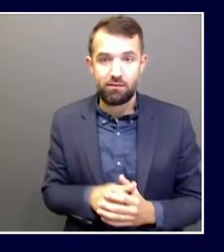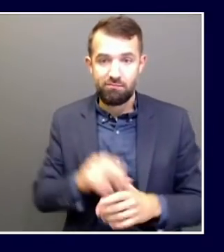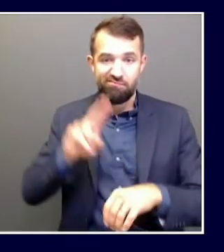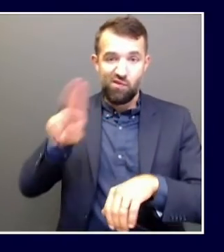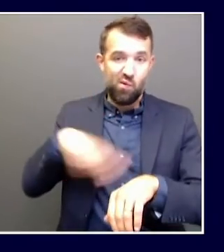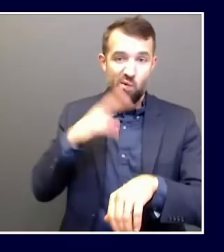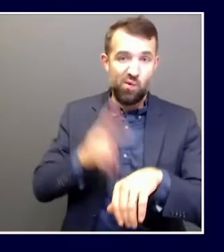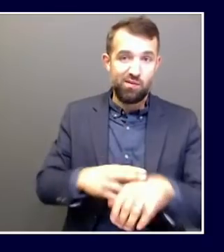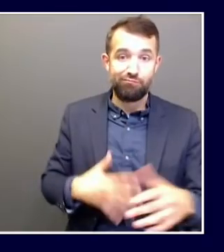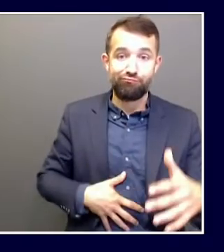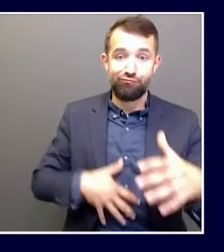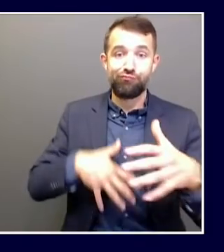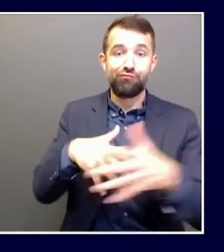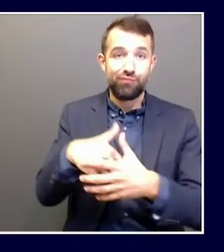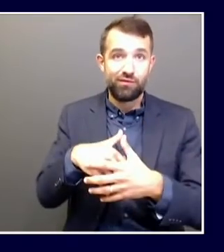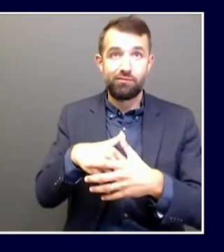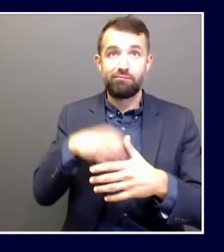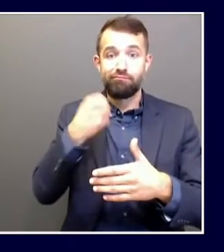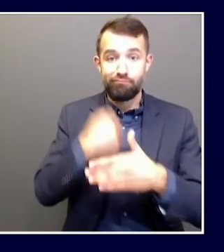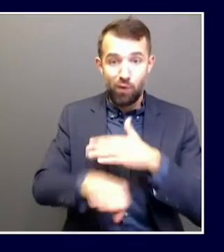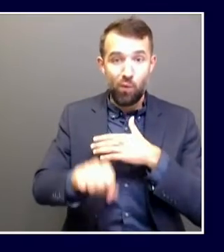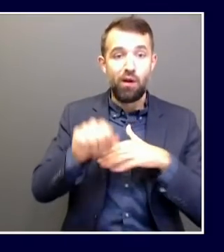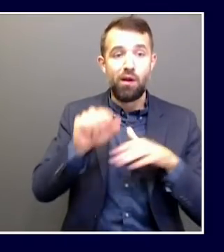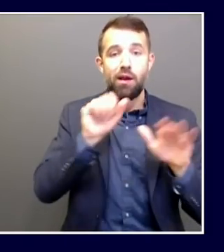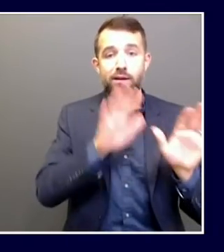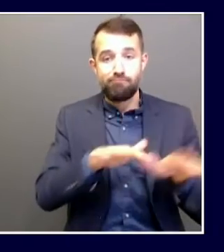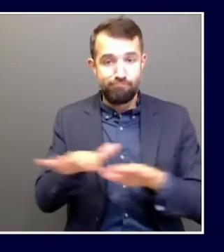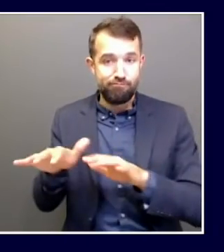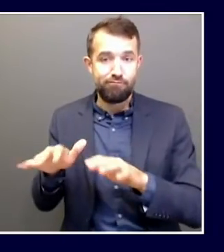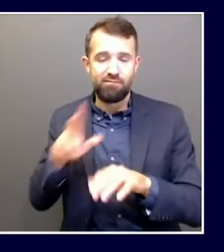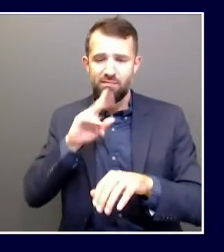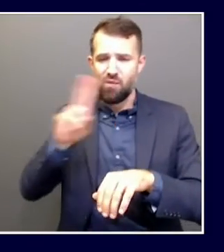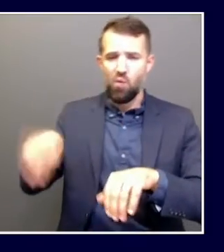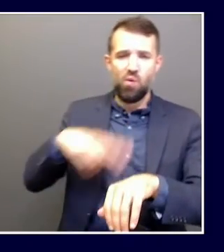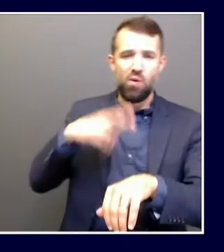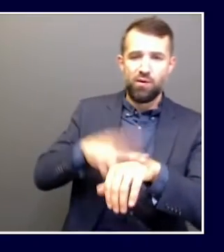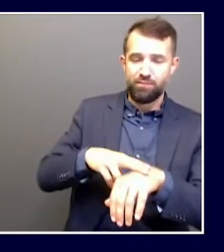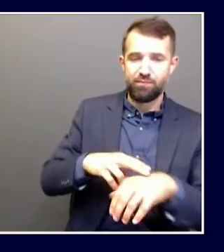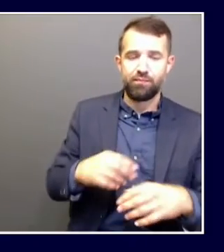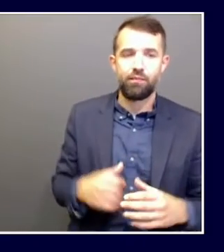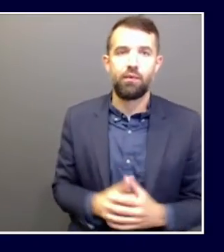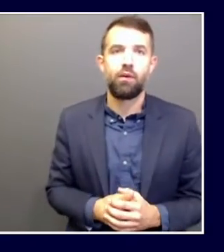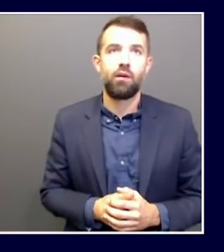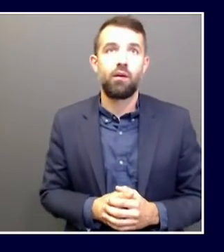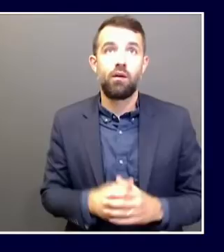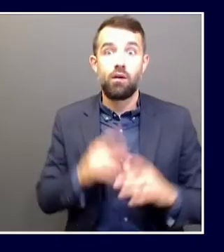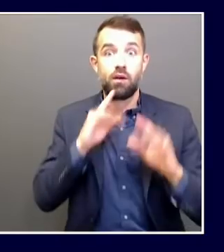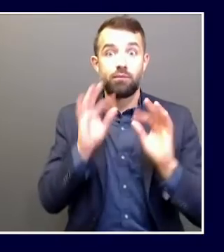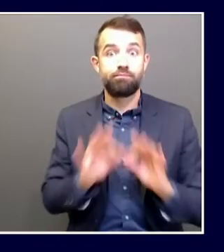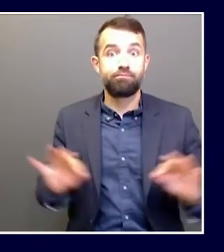family now and your family in the future is to be there for them, and vaccination helps you do that.